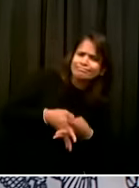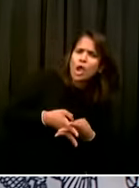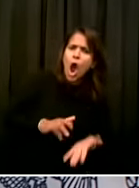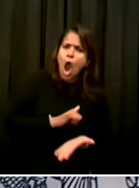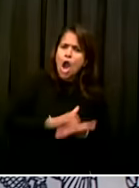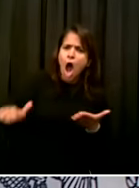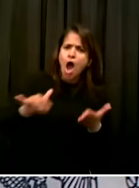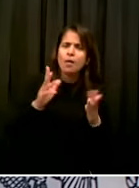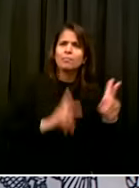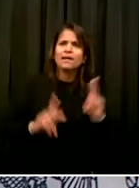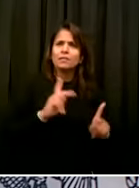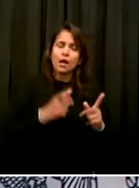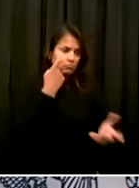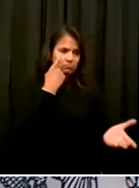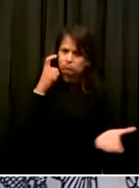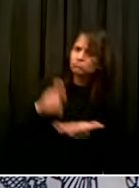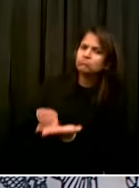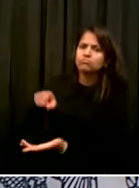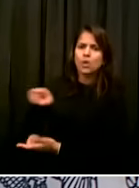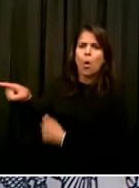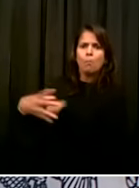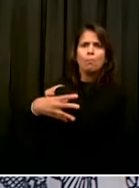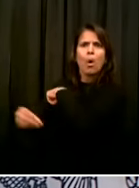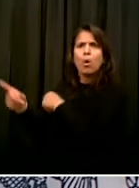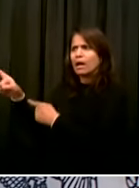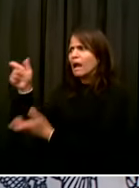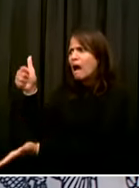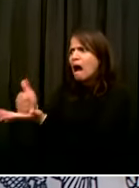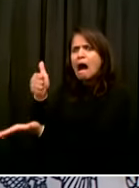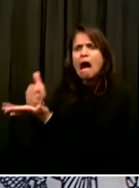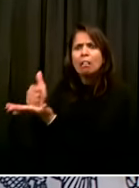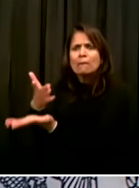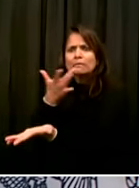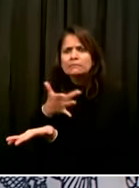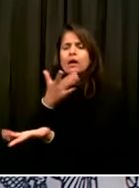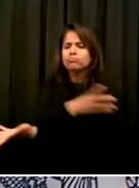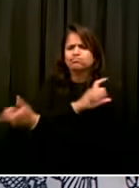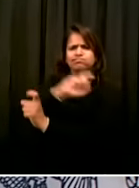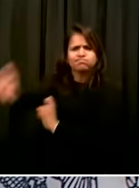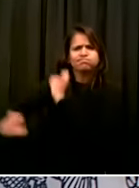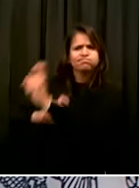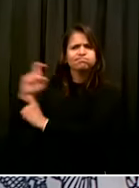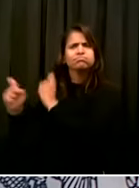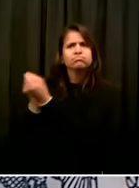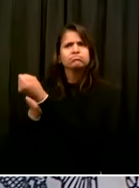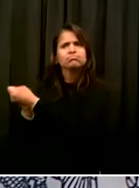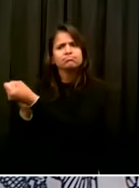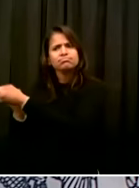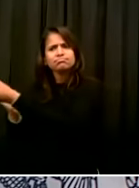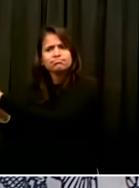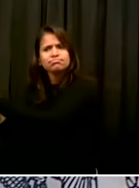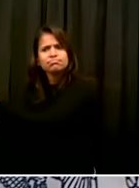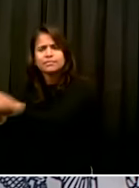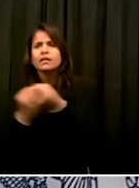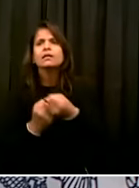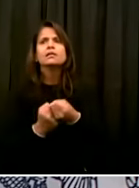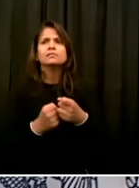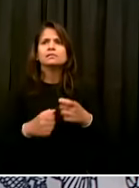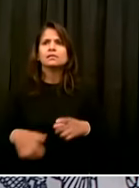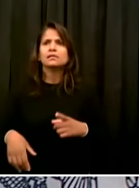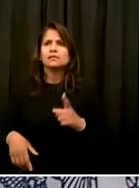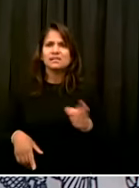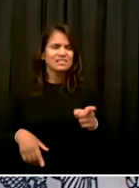where to live based on where's the best place to live. And this is still the greatest city in the world. I have no question about that. Go